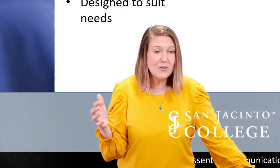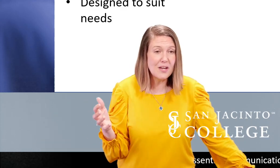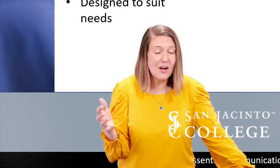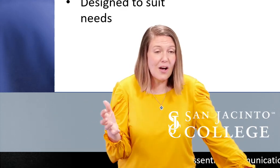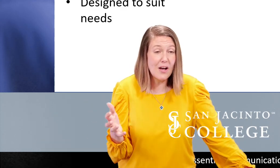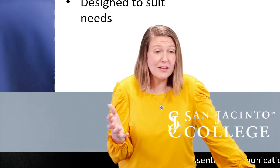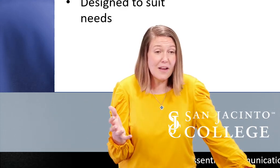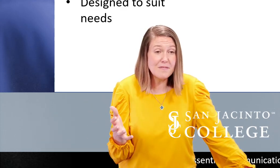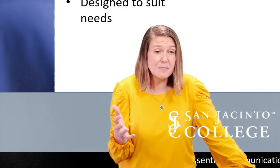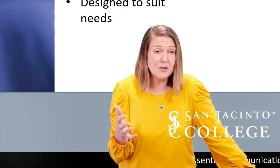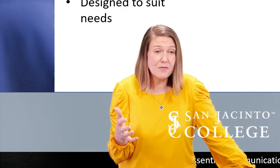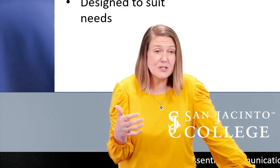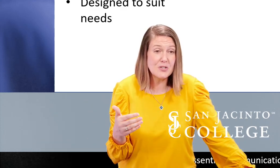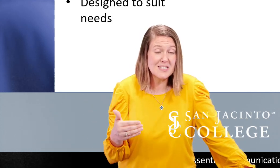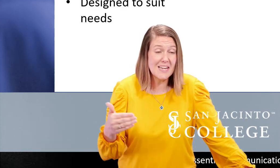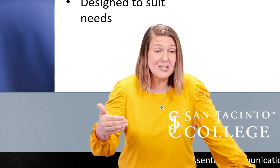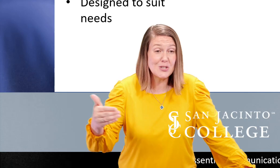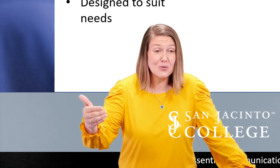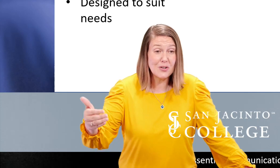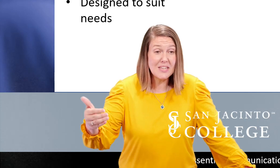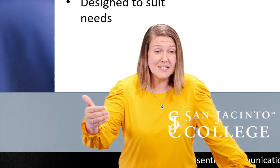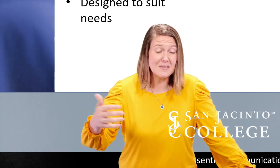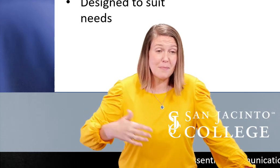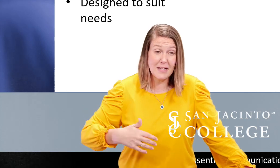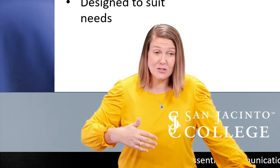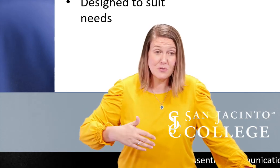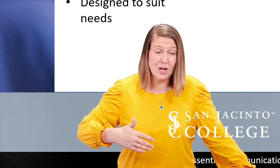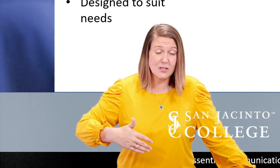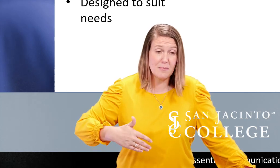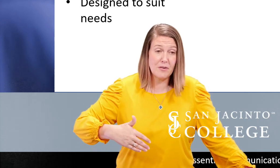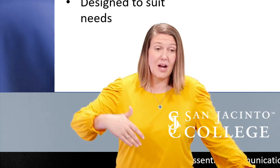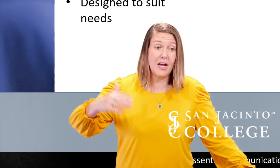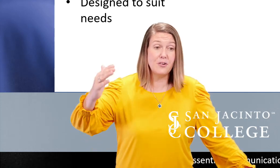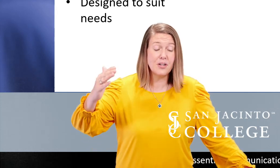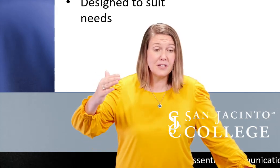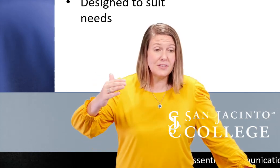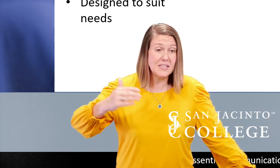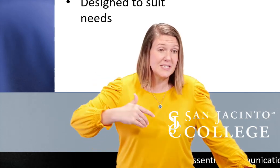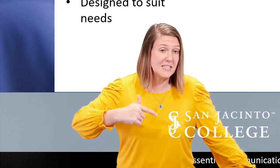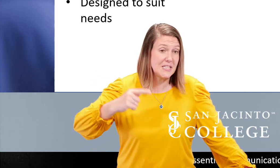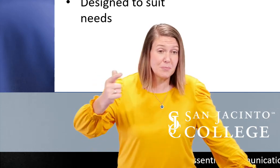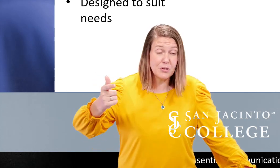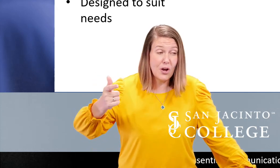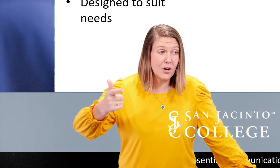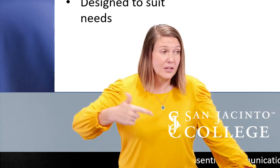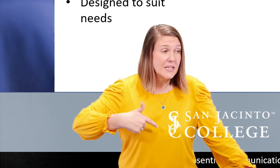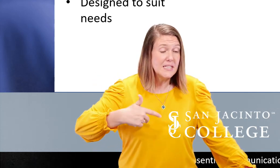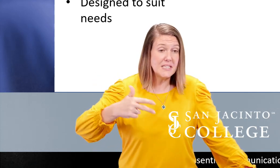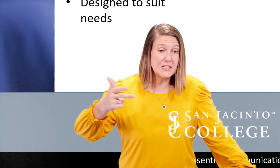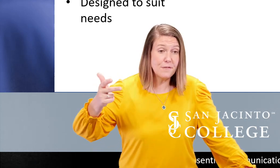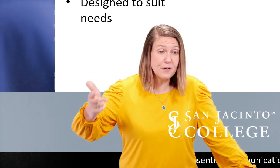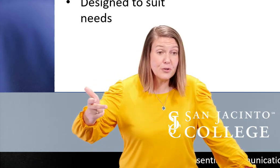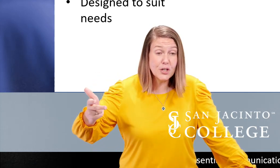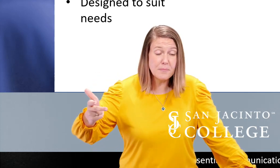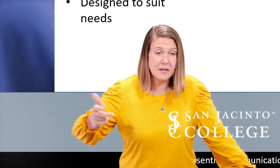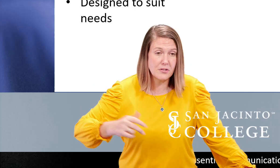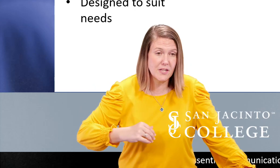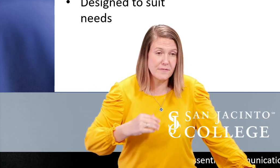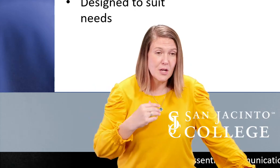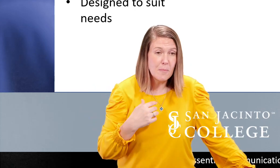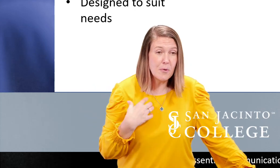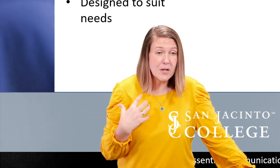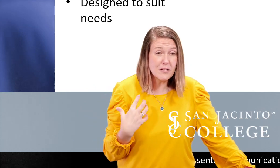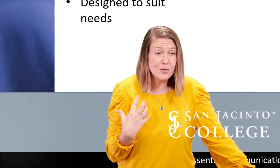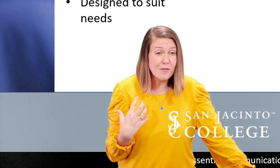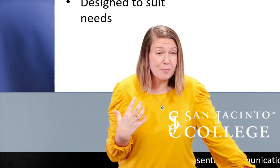to know that a lot of times our friends are designed to suit our needs. Maslow talked about a hierarchy of needs: need to belong, need to feel good about